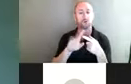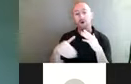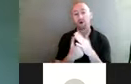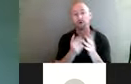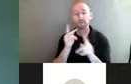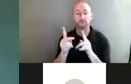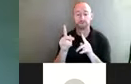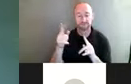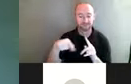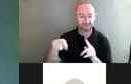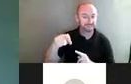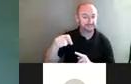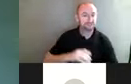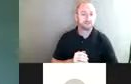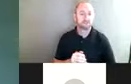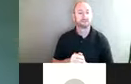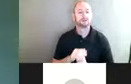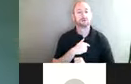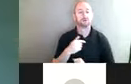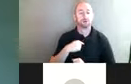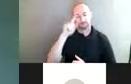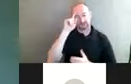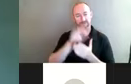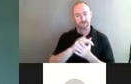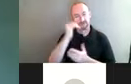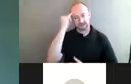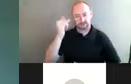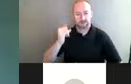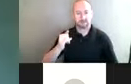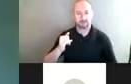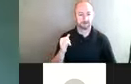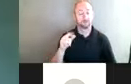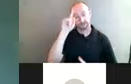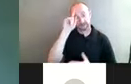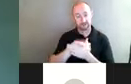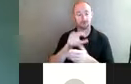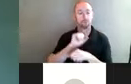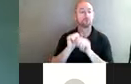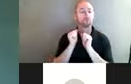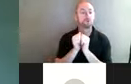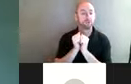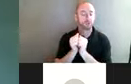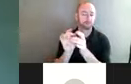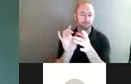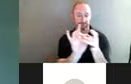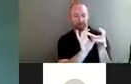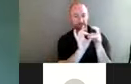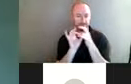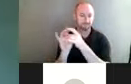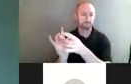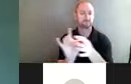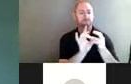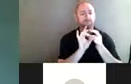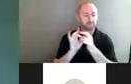it. We're really built on this idea that and the belief that working together in a collaborative, coordinated